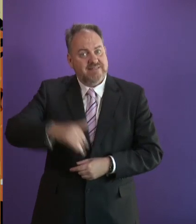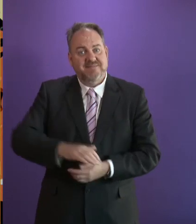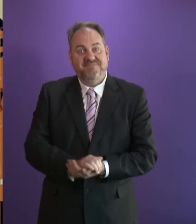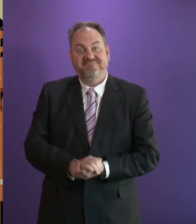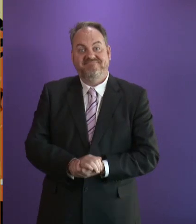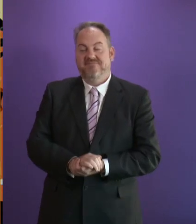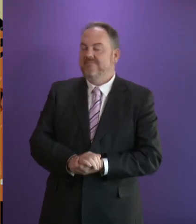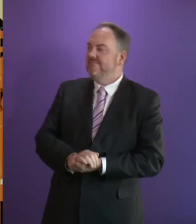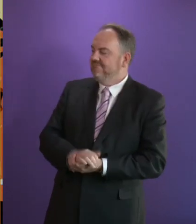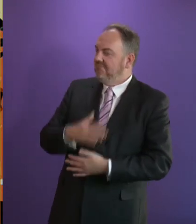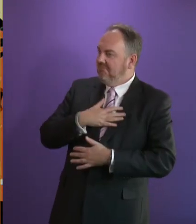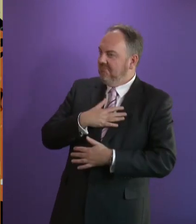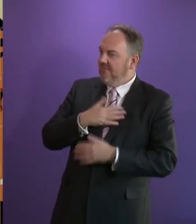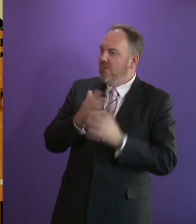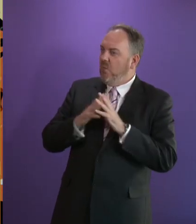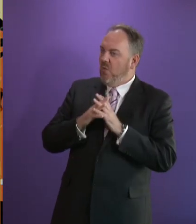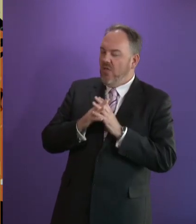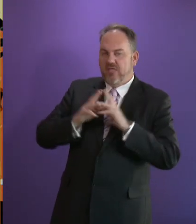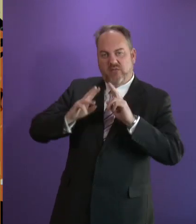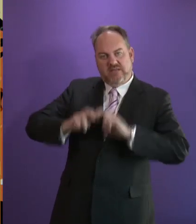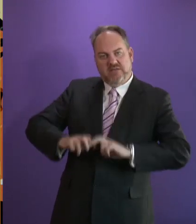Yeah, worth looking at.